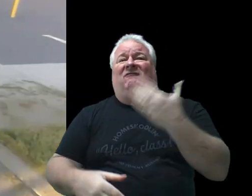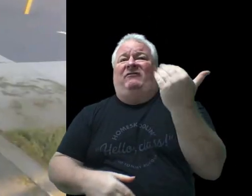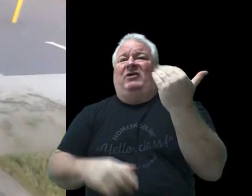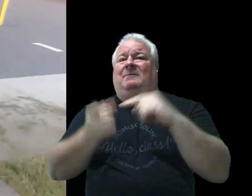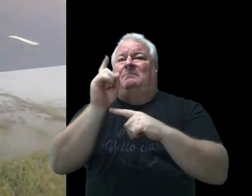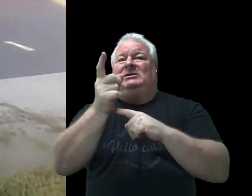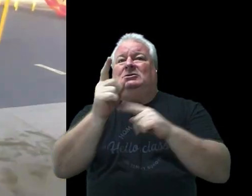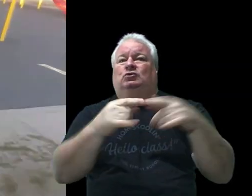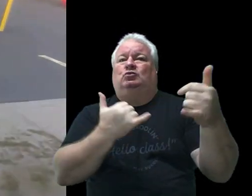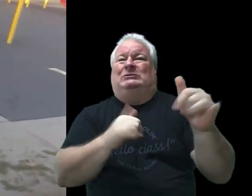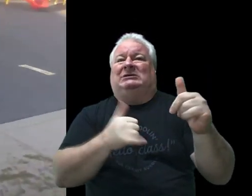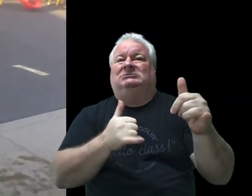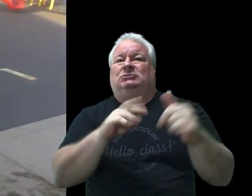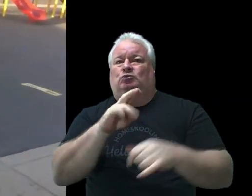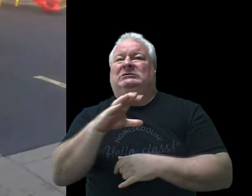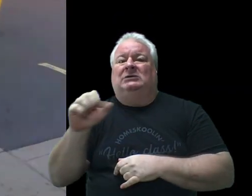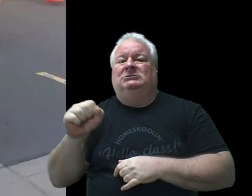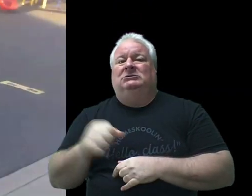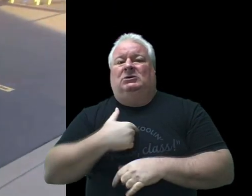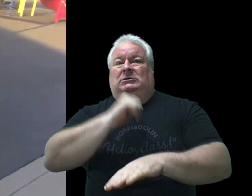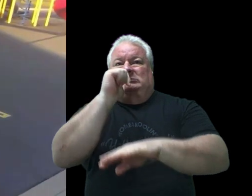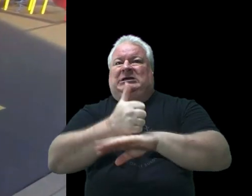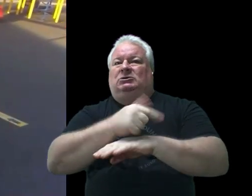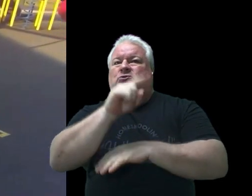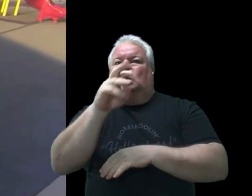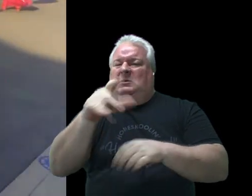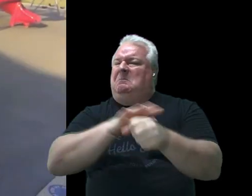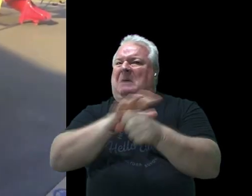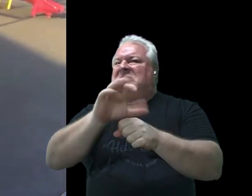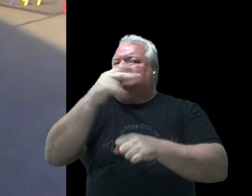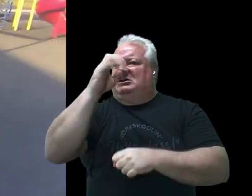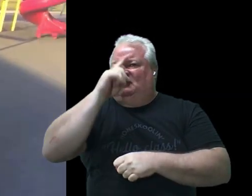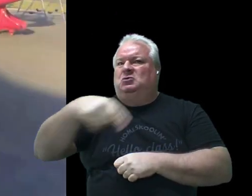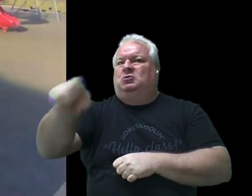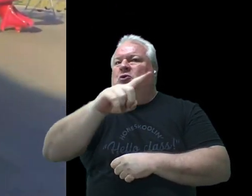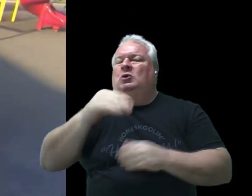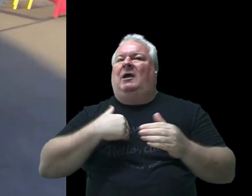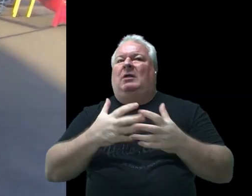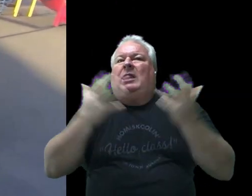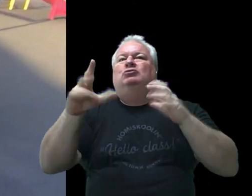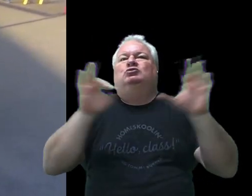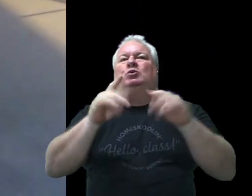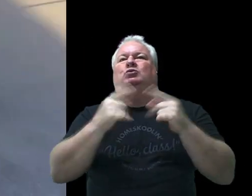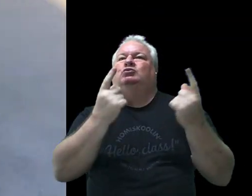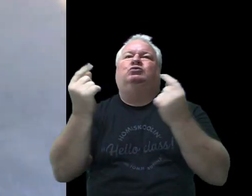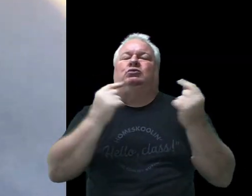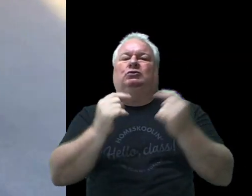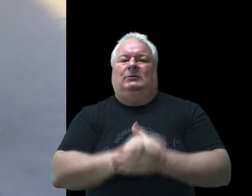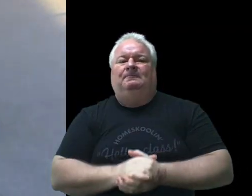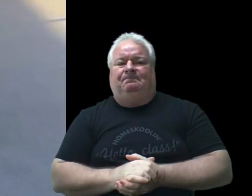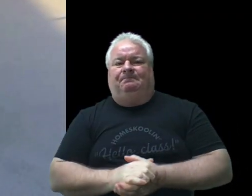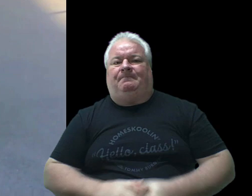whichever zone you have, we have created enough space for you to have lots of